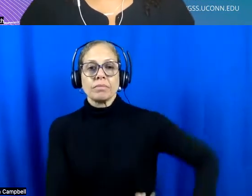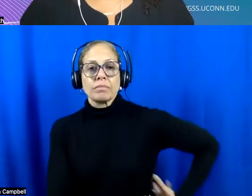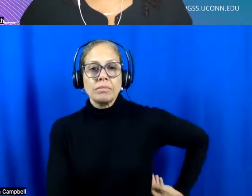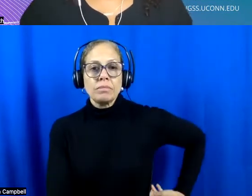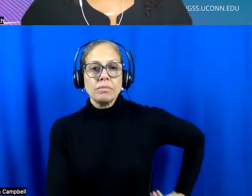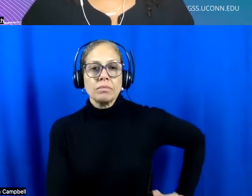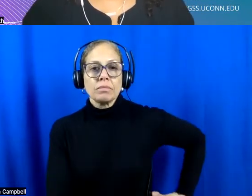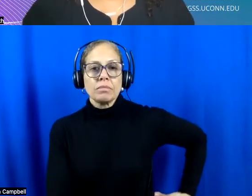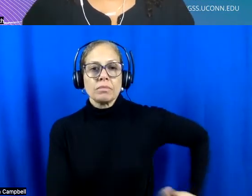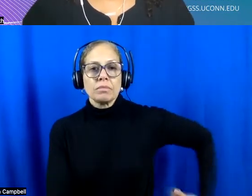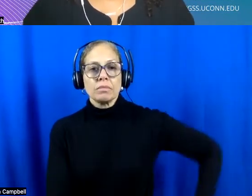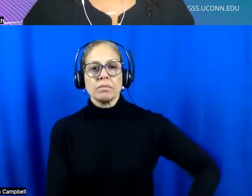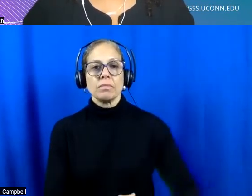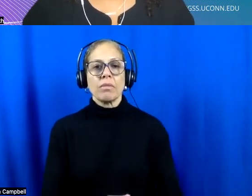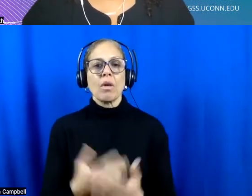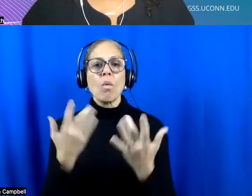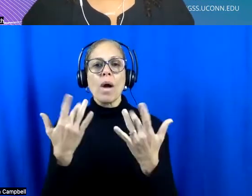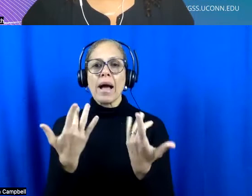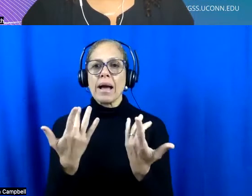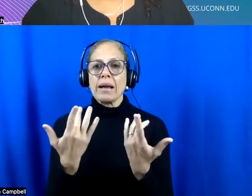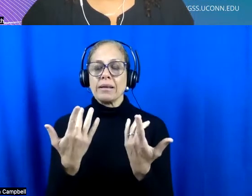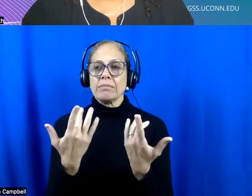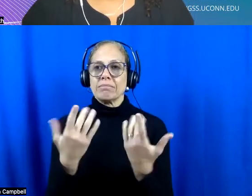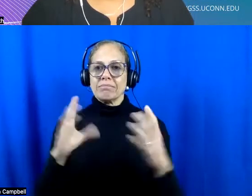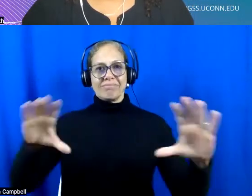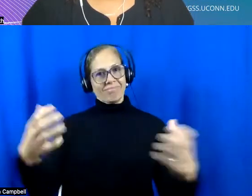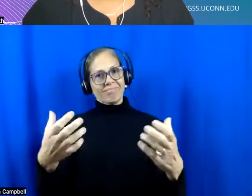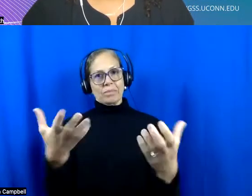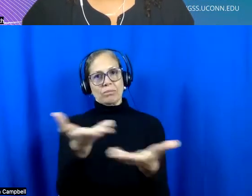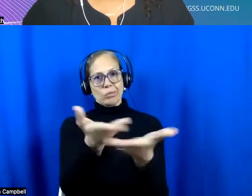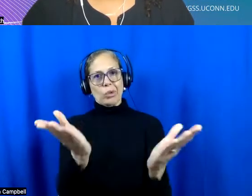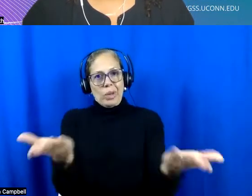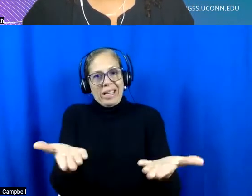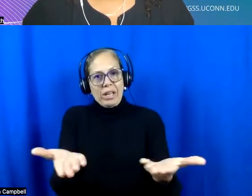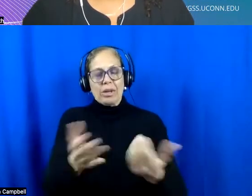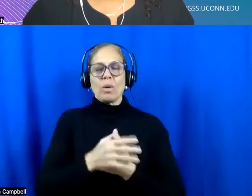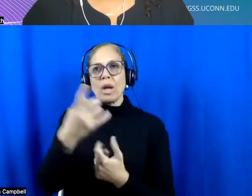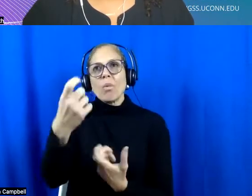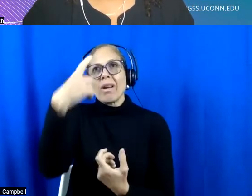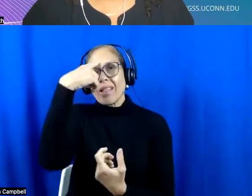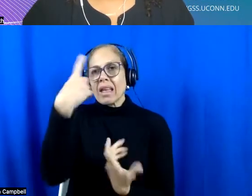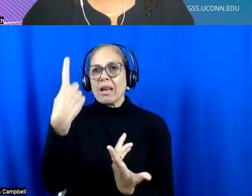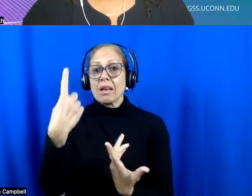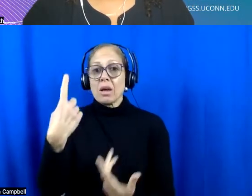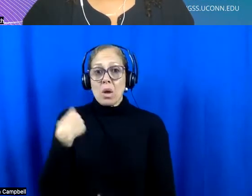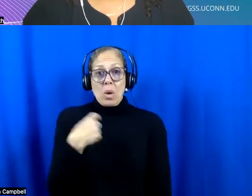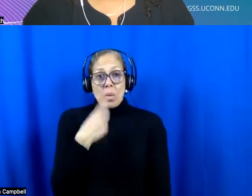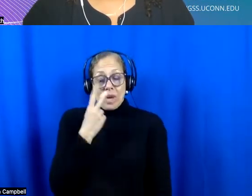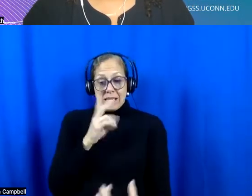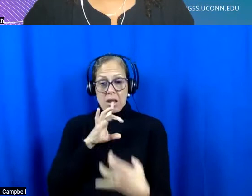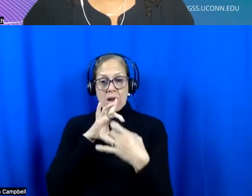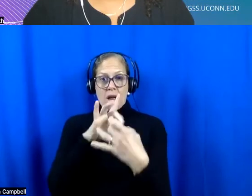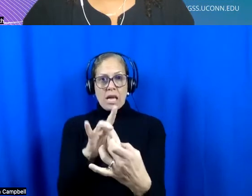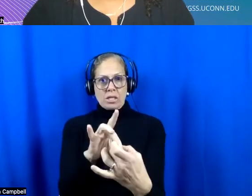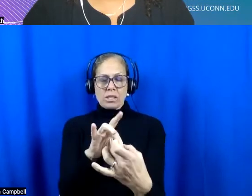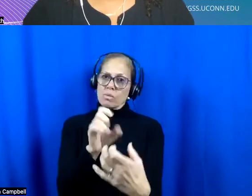Part of why we convene this panel today is to think about the connections, or like we see the connections, we're talking about the connections,